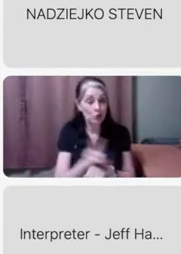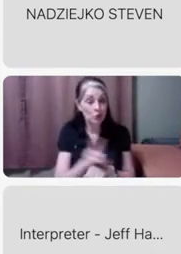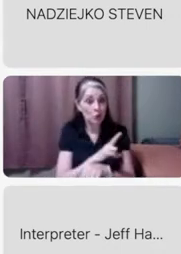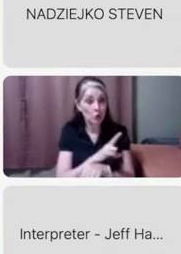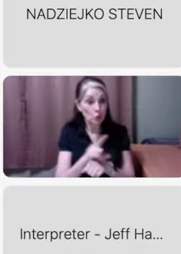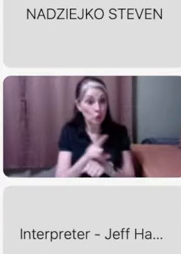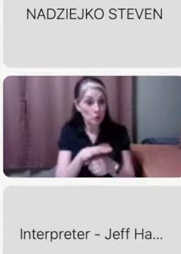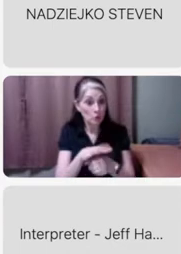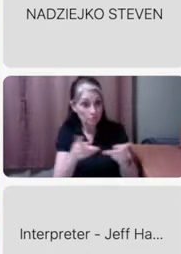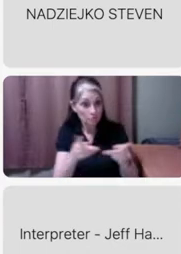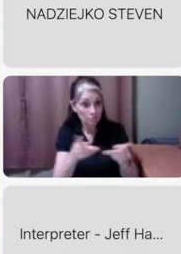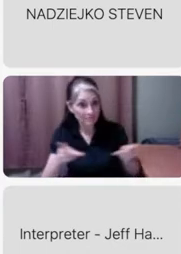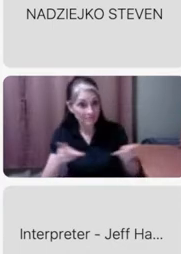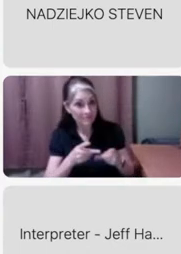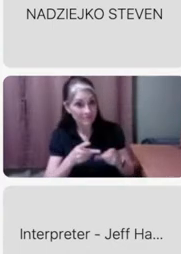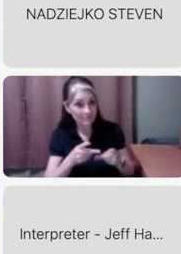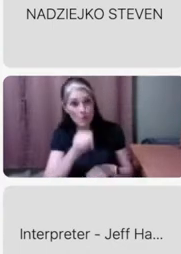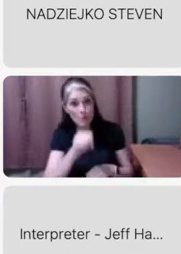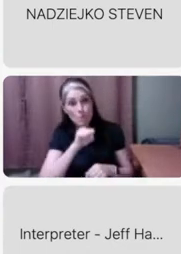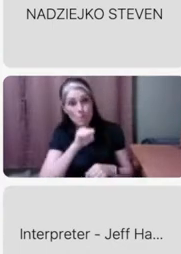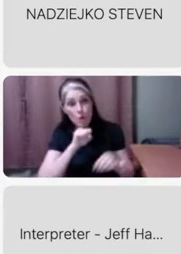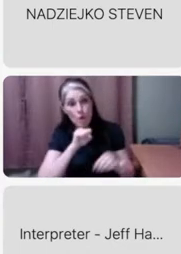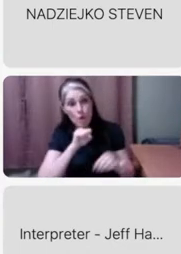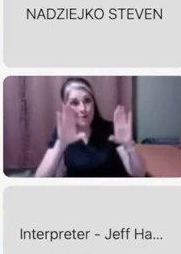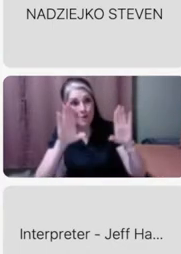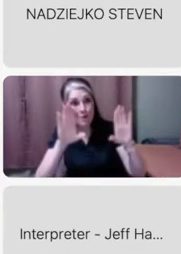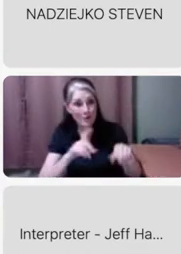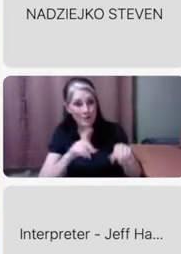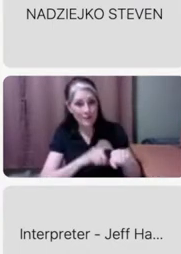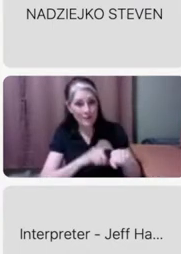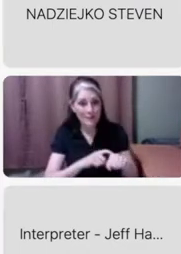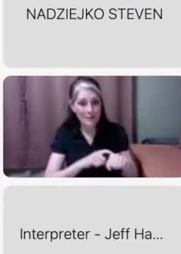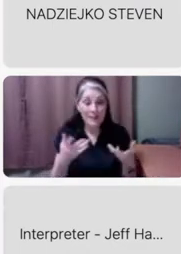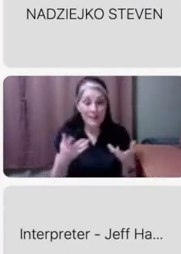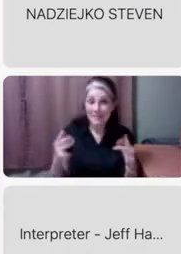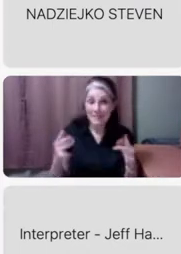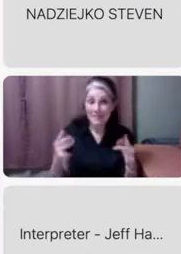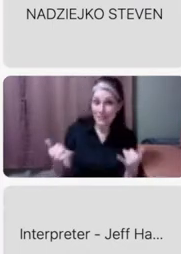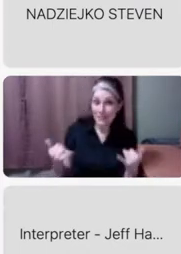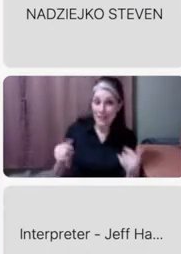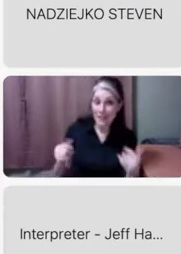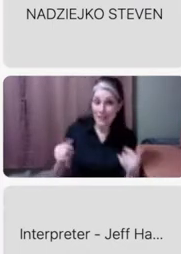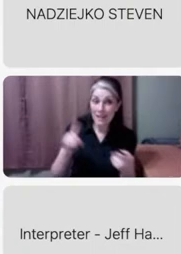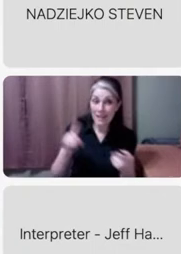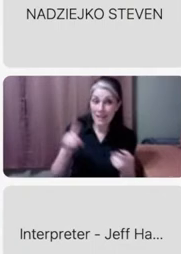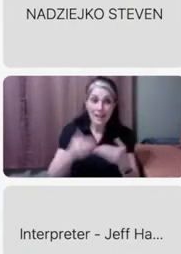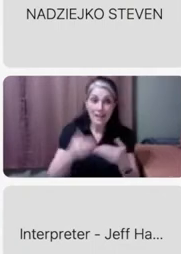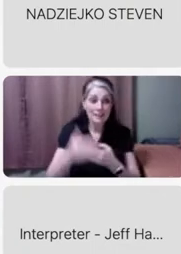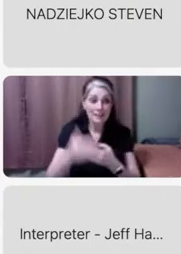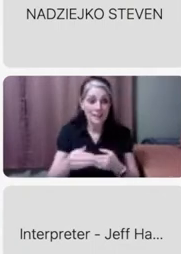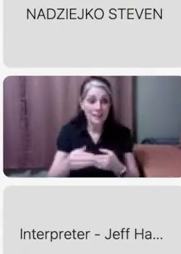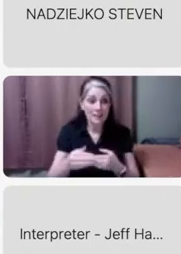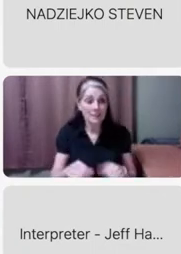to be a great time well that's all the news that we have for you today and until next time keep charging